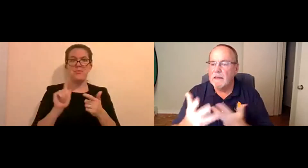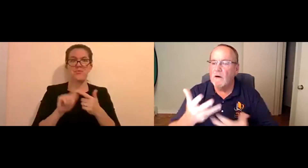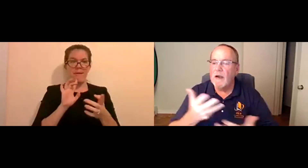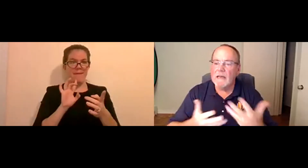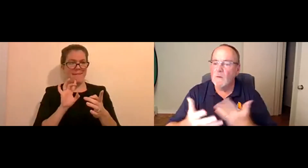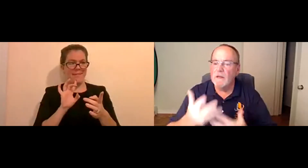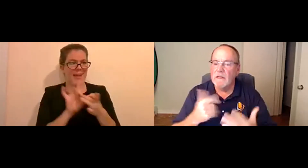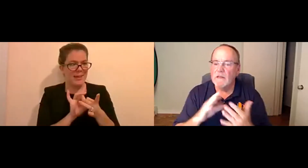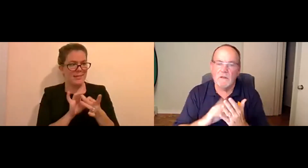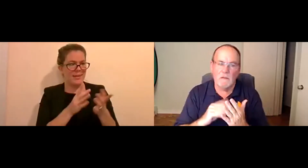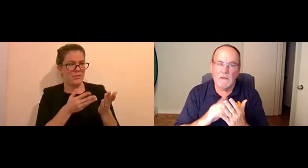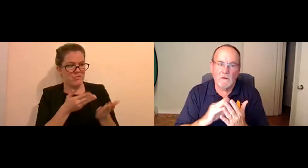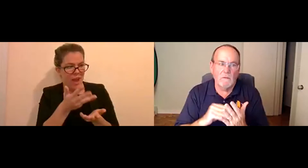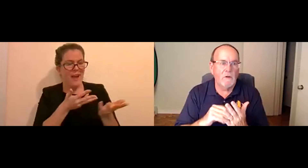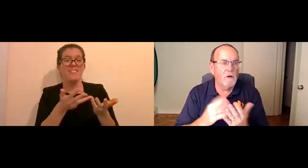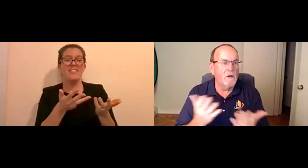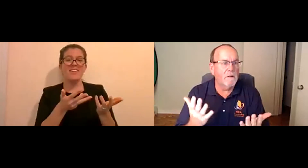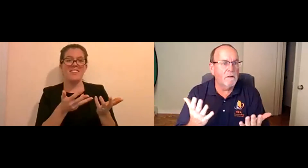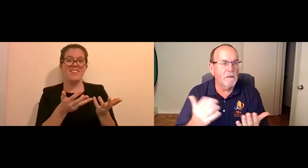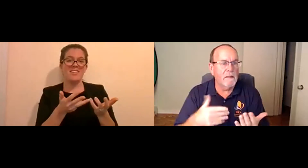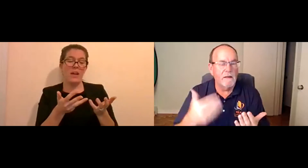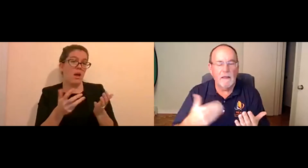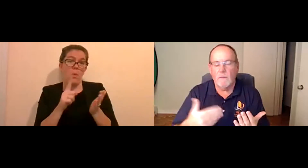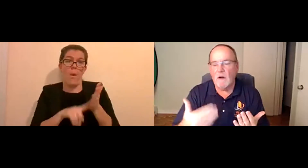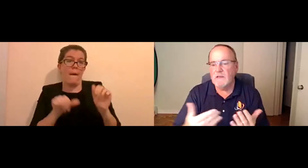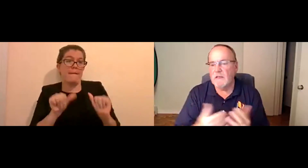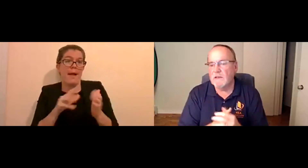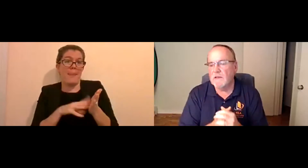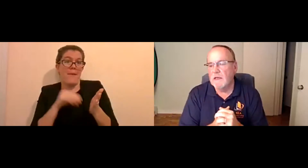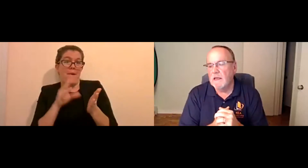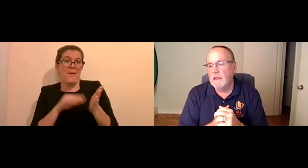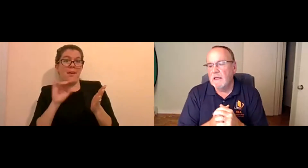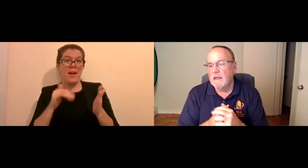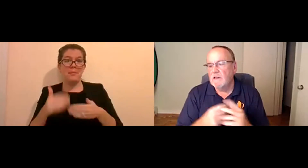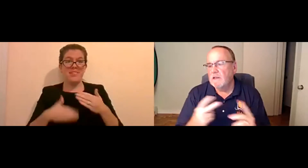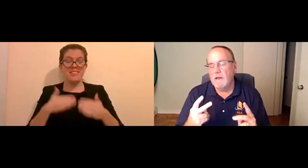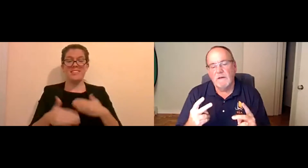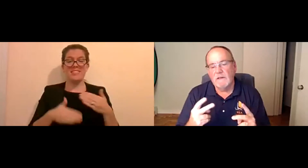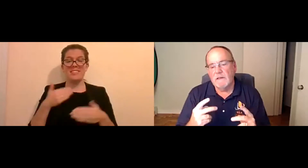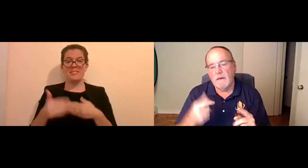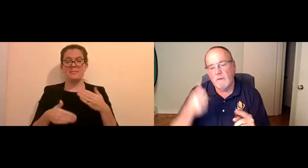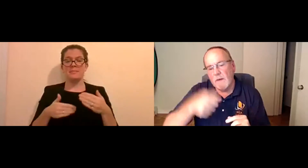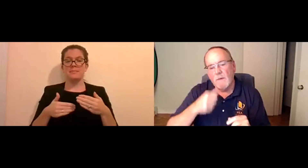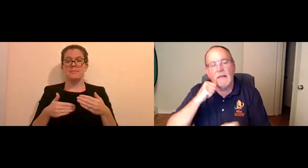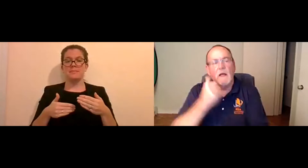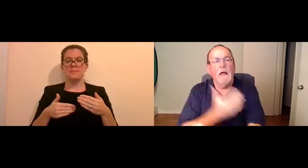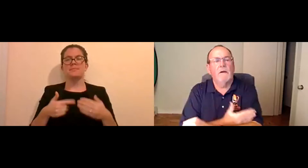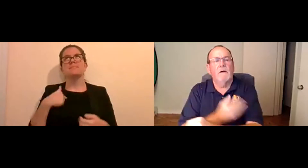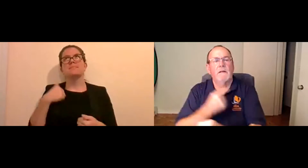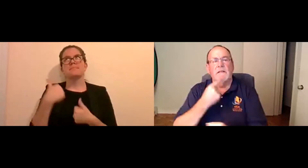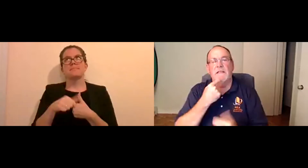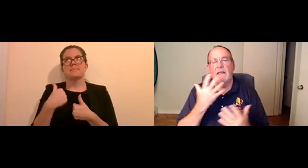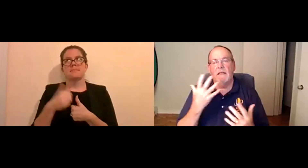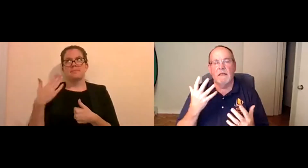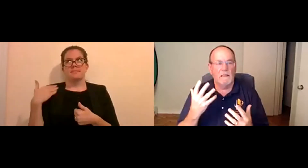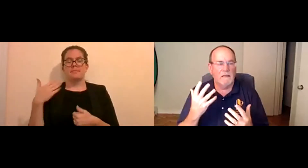interact with, and that you will learn in that process. it's, I remember my daughter